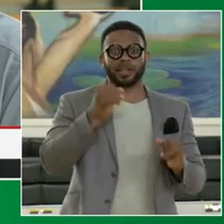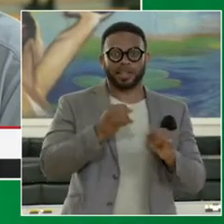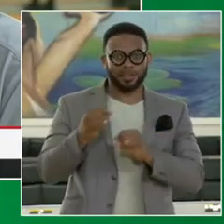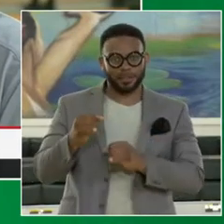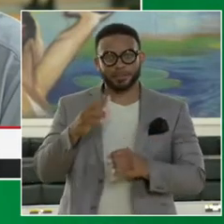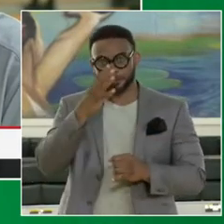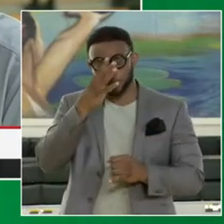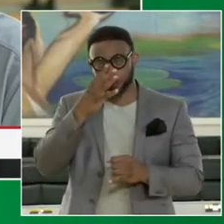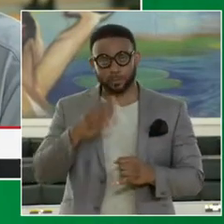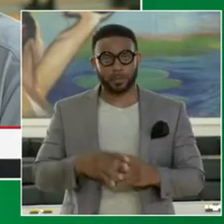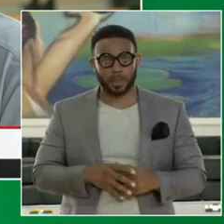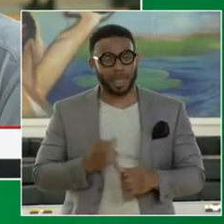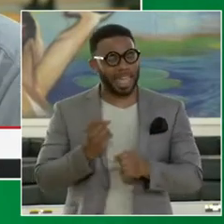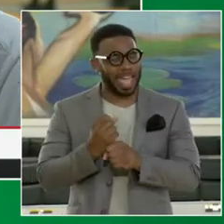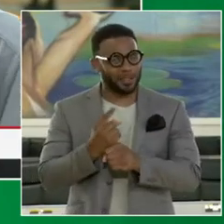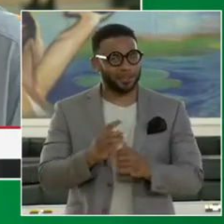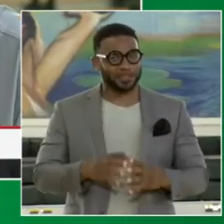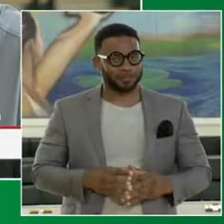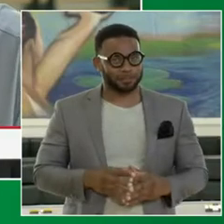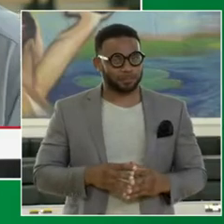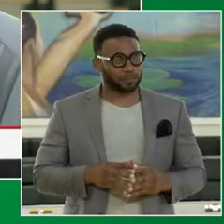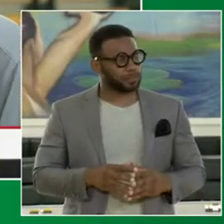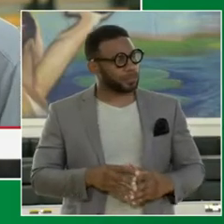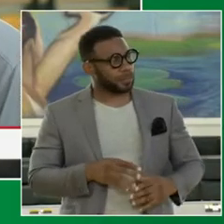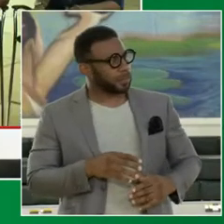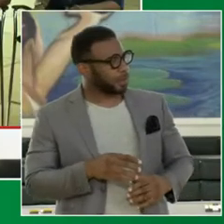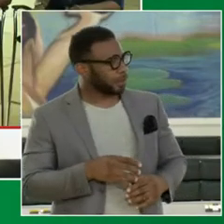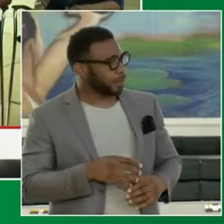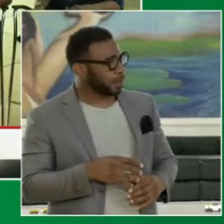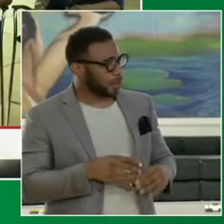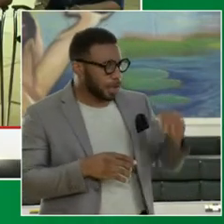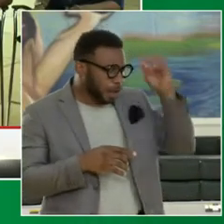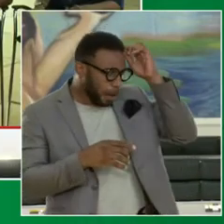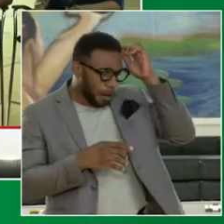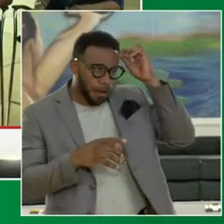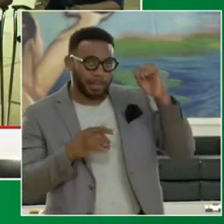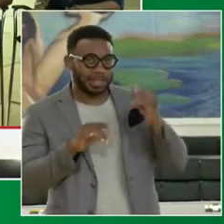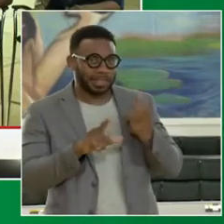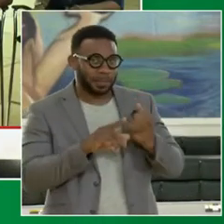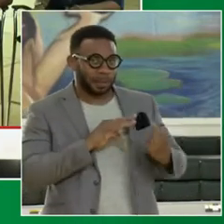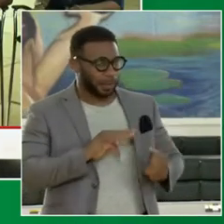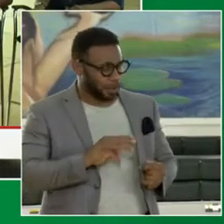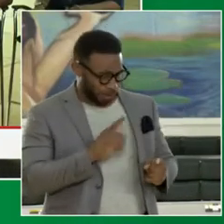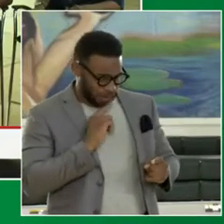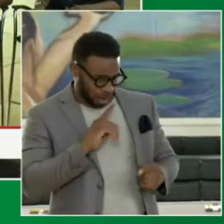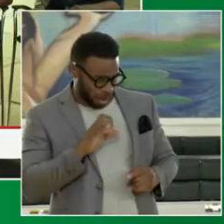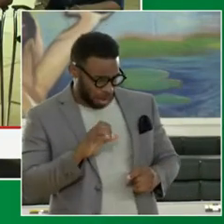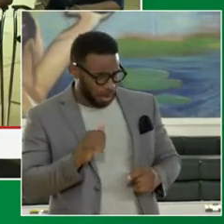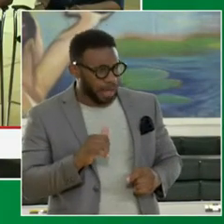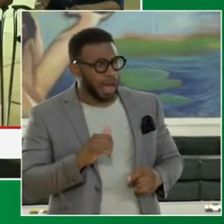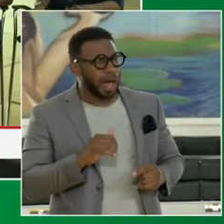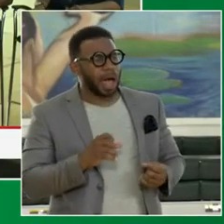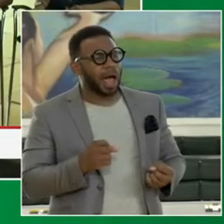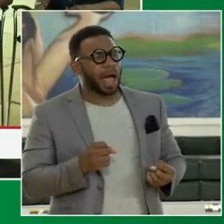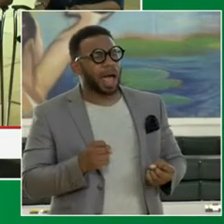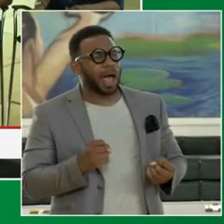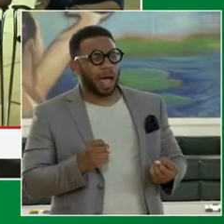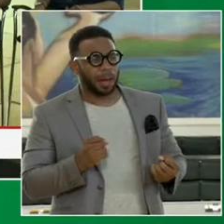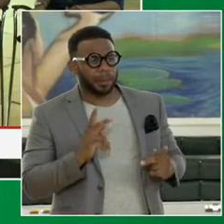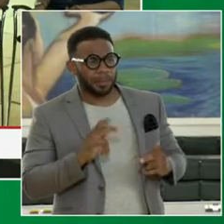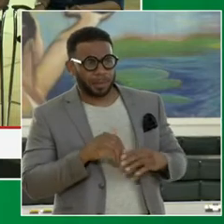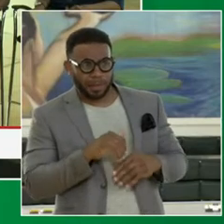individuals annually. So, Del, when you say duplicate, so right now, how many Pathways participants do you have in a